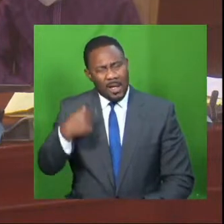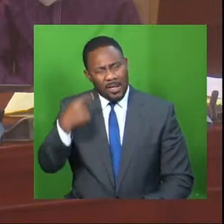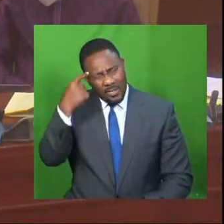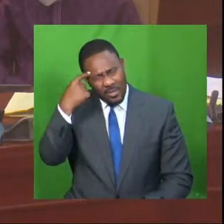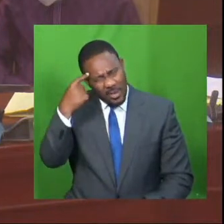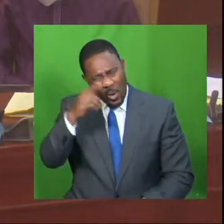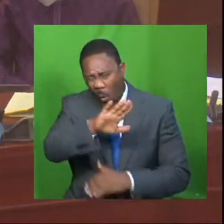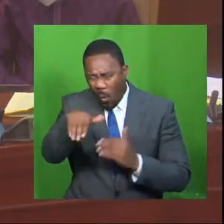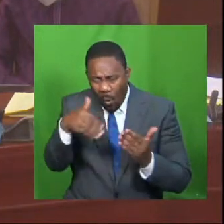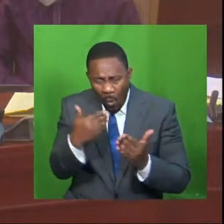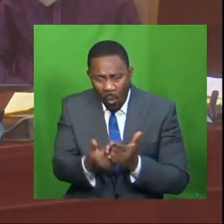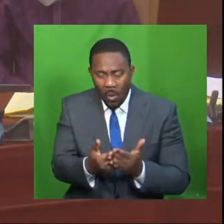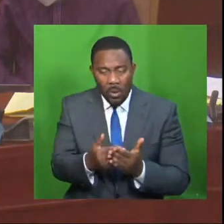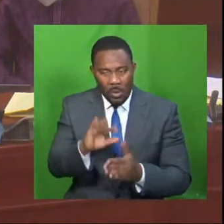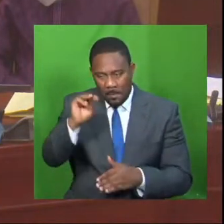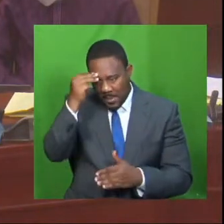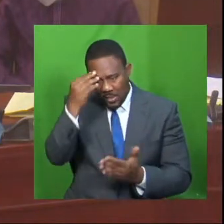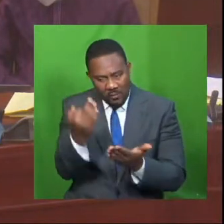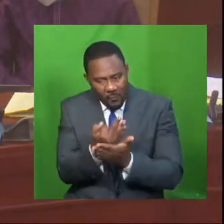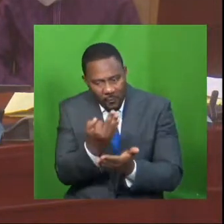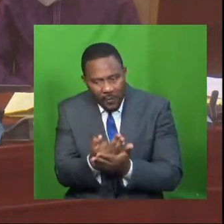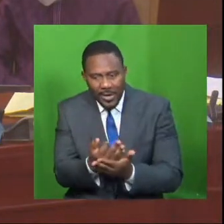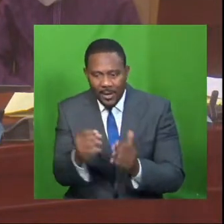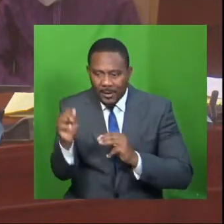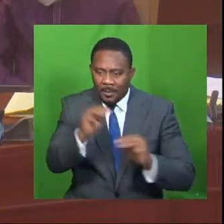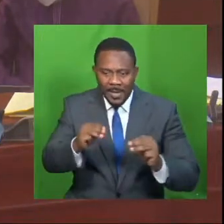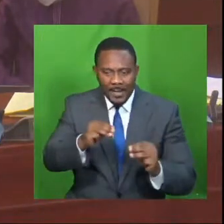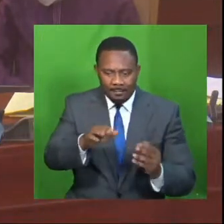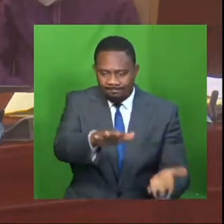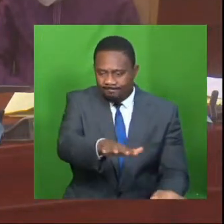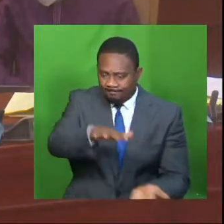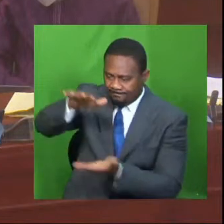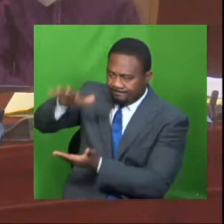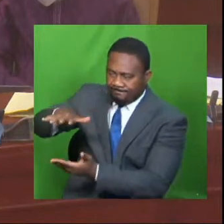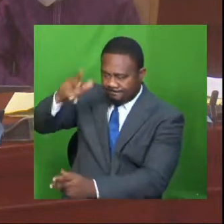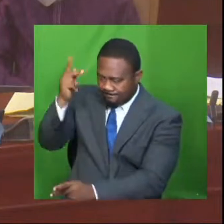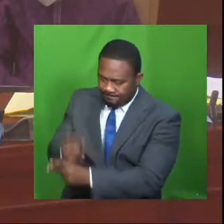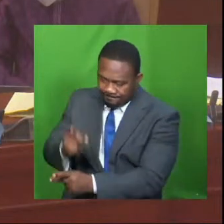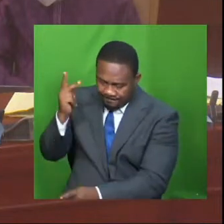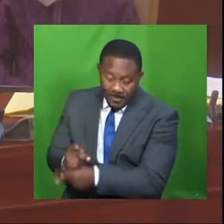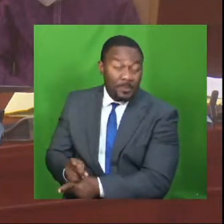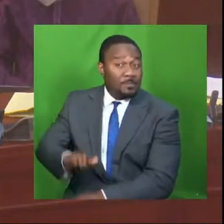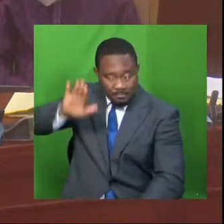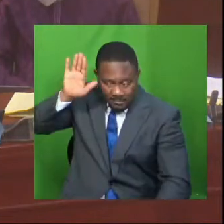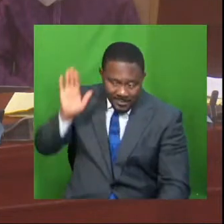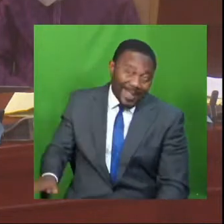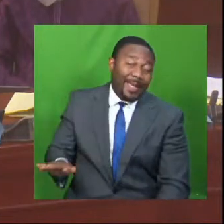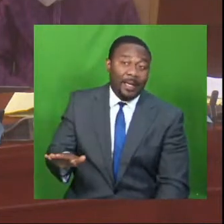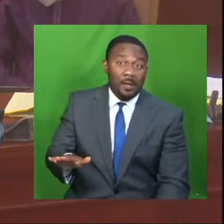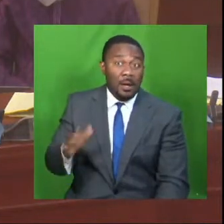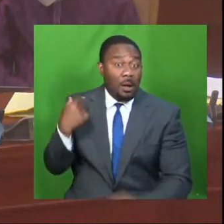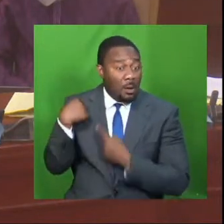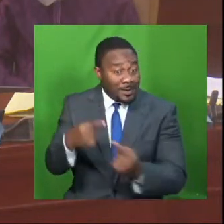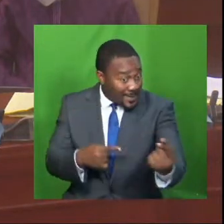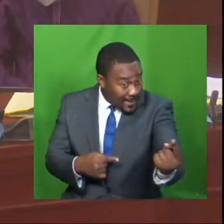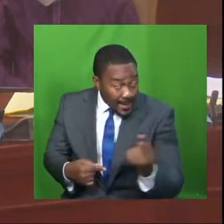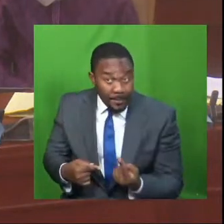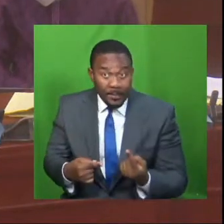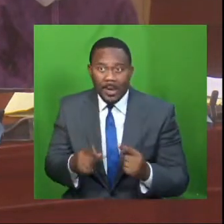same finance minister who is not able to come here, we are told that he wants to come and lay a paper as the Honorable